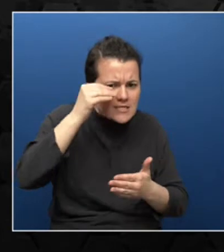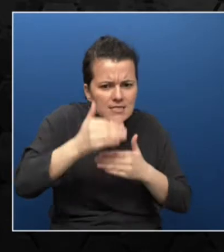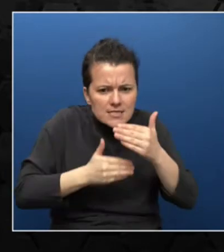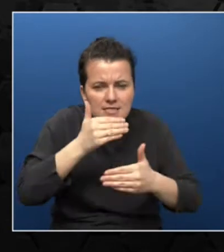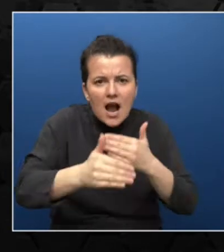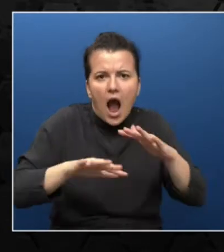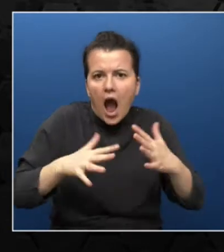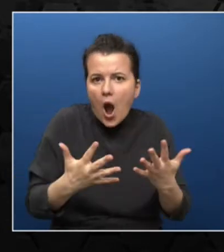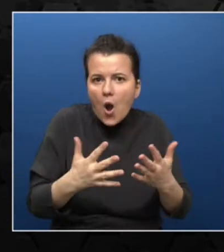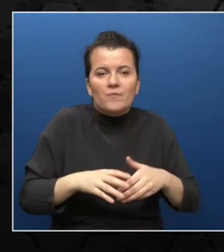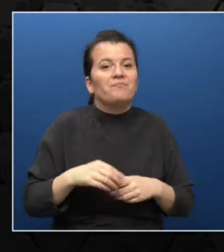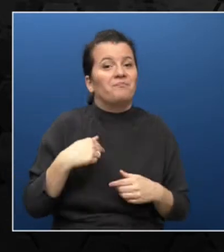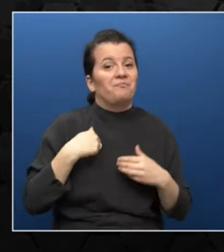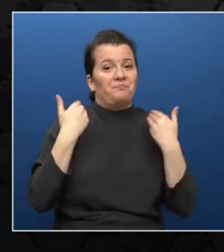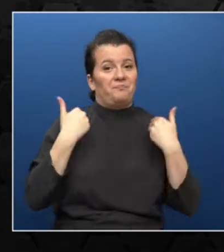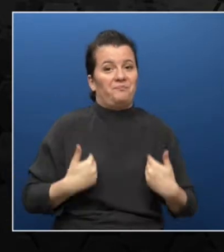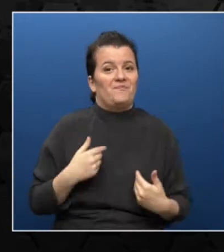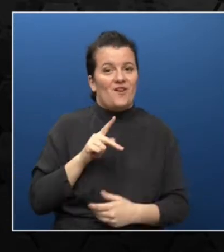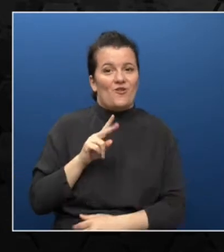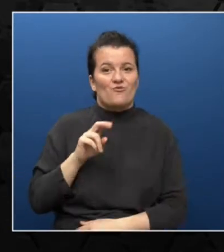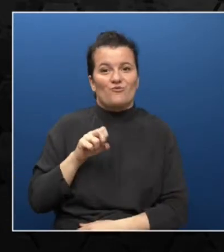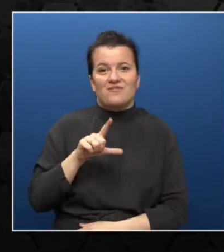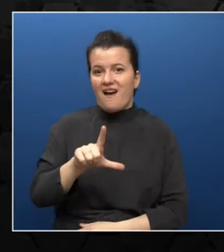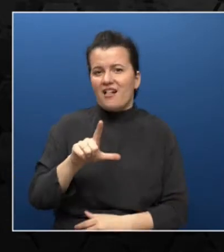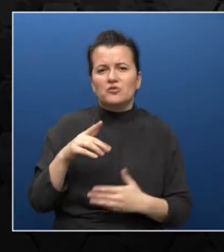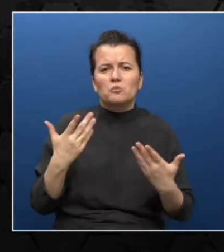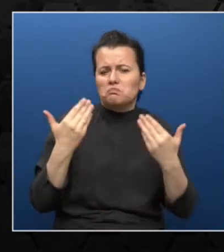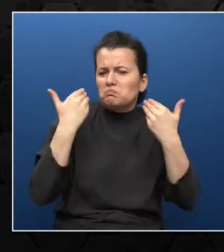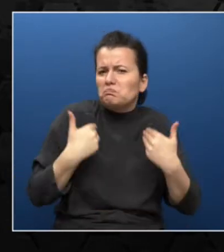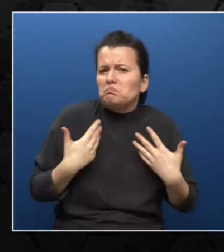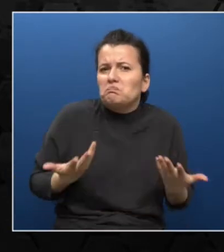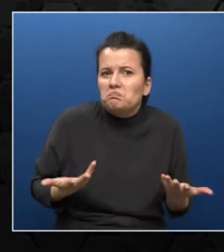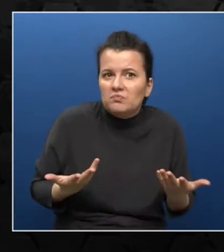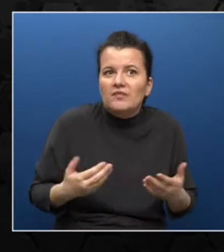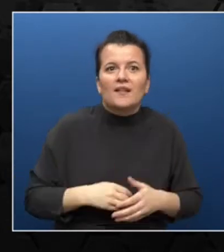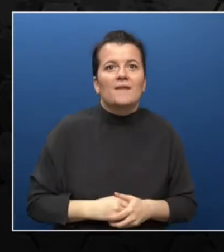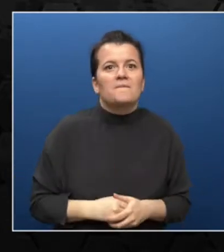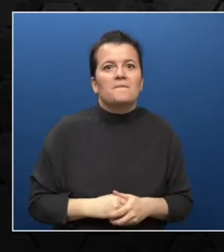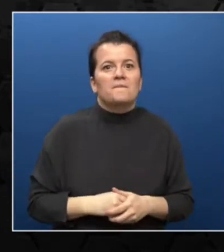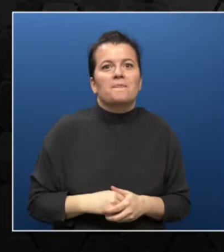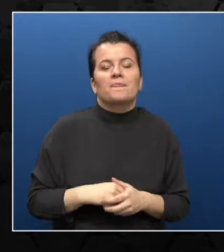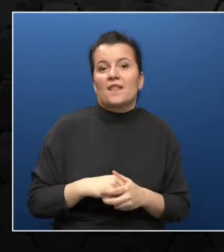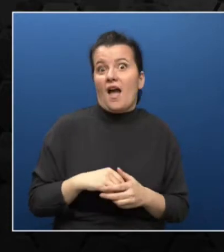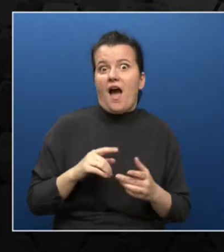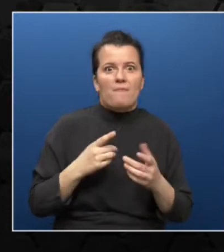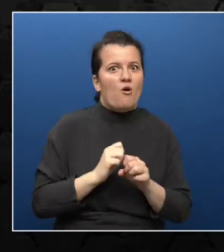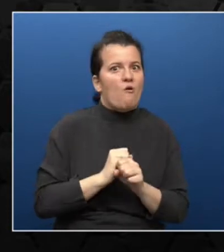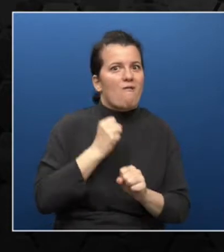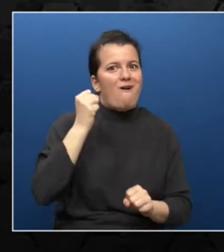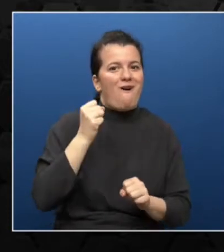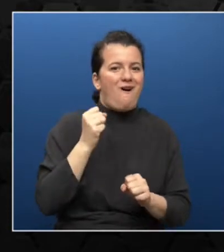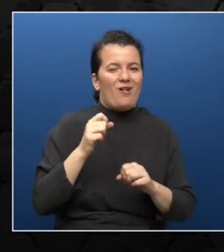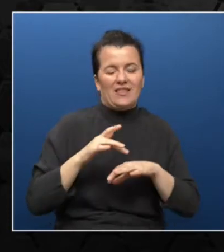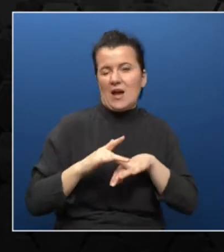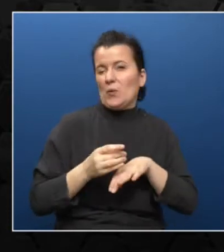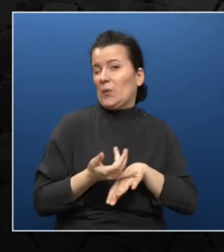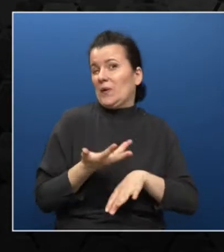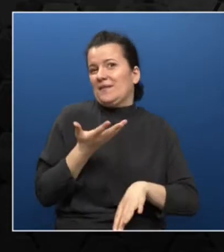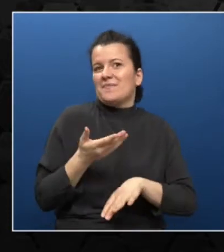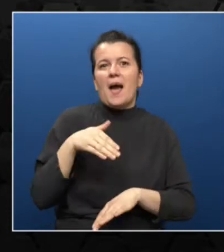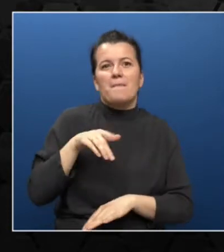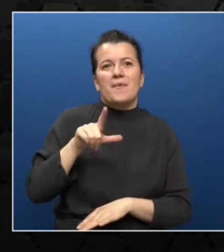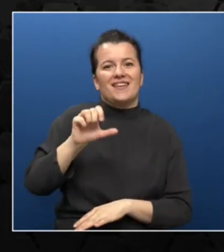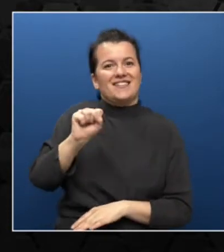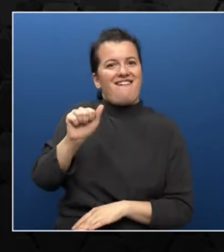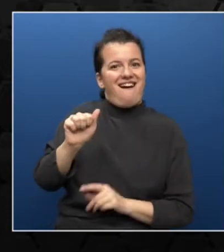My name is Kunal. A little bit introduction about myself. I am a Gold Microsoft Learn Student Ambassador from India, and I